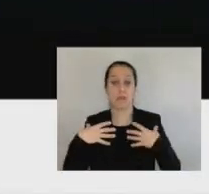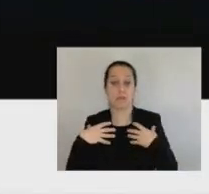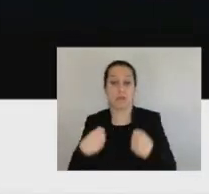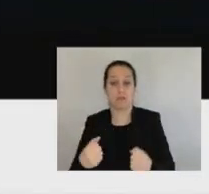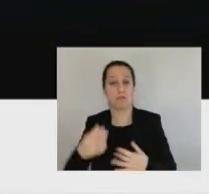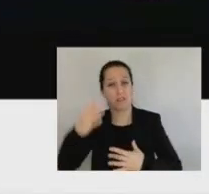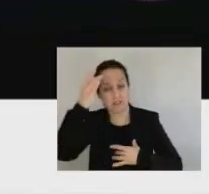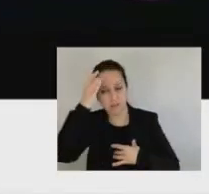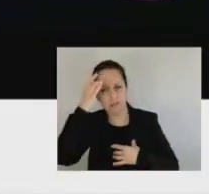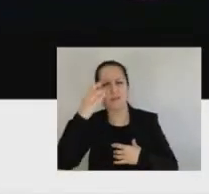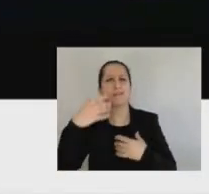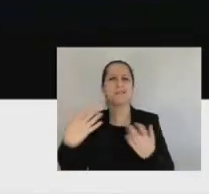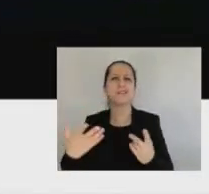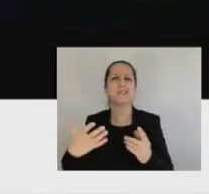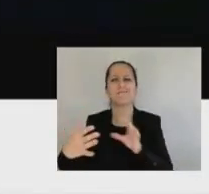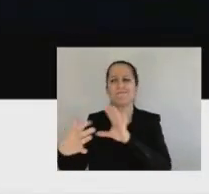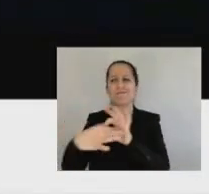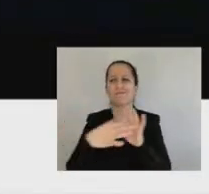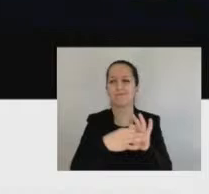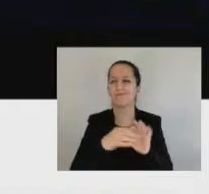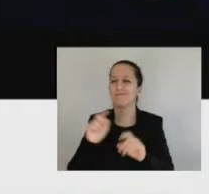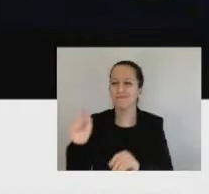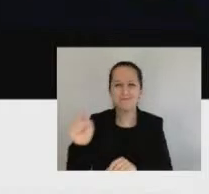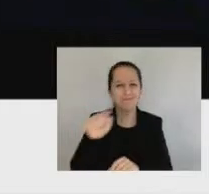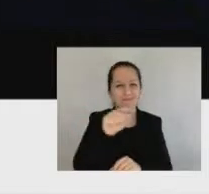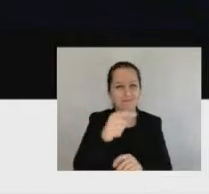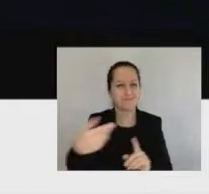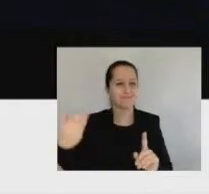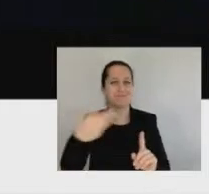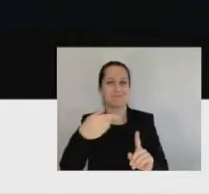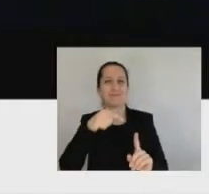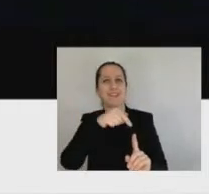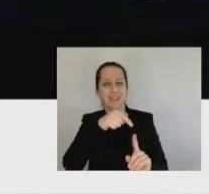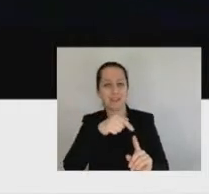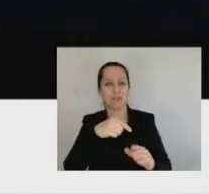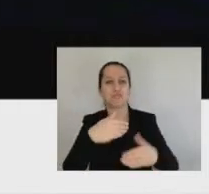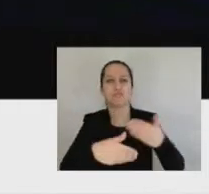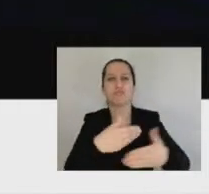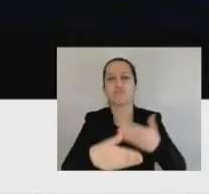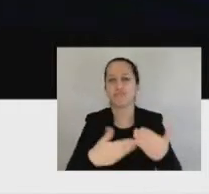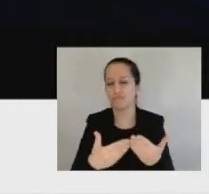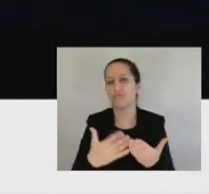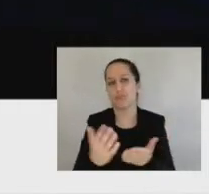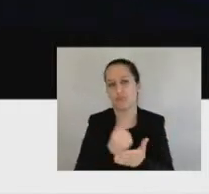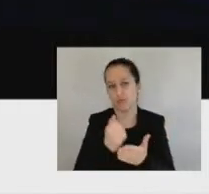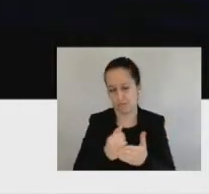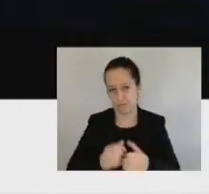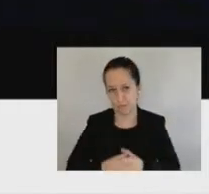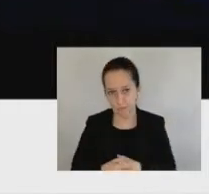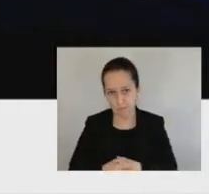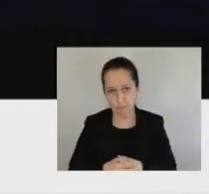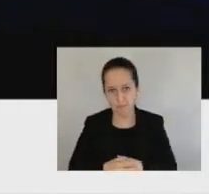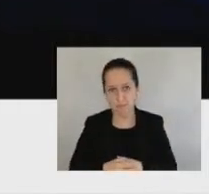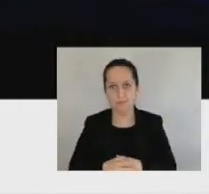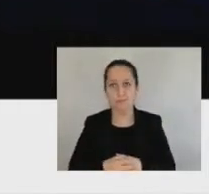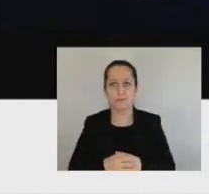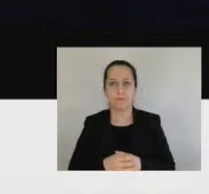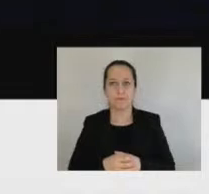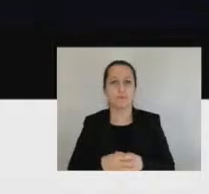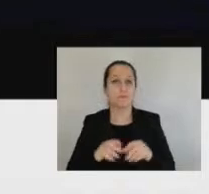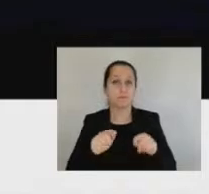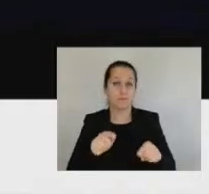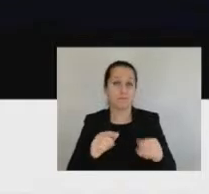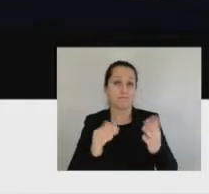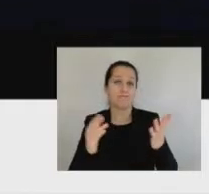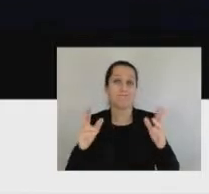and complexity of health problems. It involves different players and public policies to be effective.